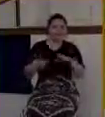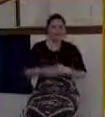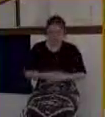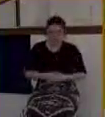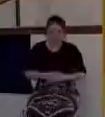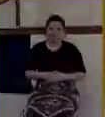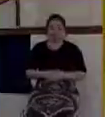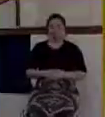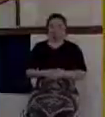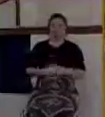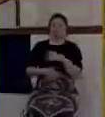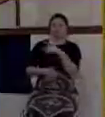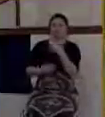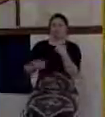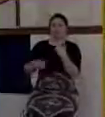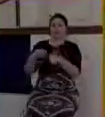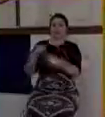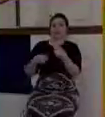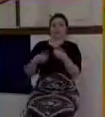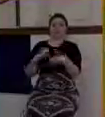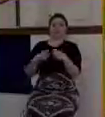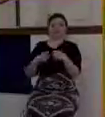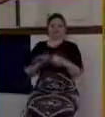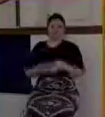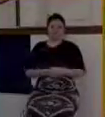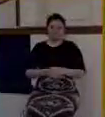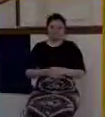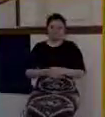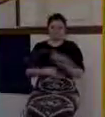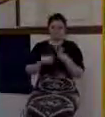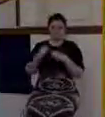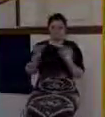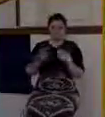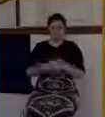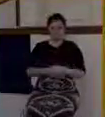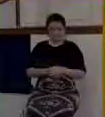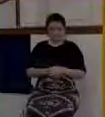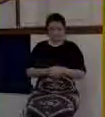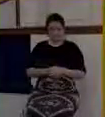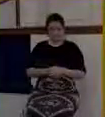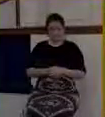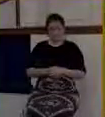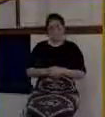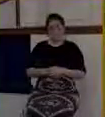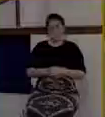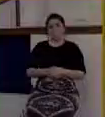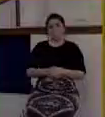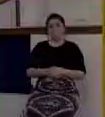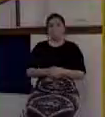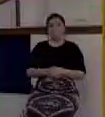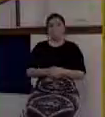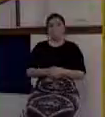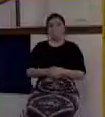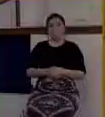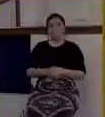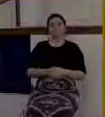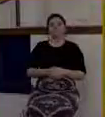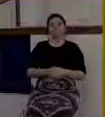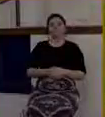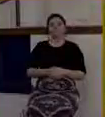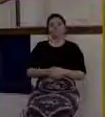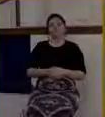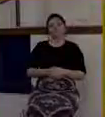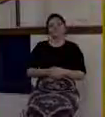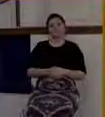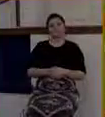a problem. They had a problem here in interpreting Scripture. You know what it is? They did something that happens a lot today